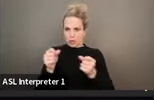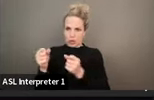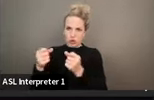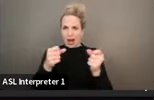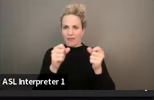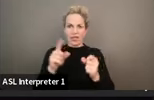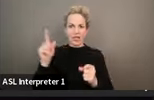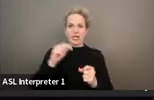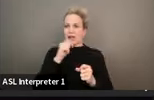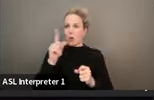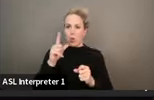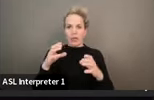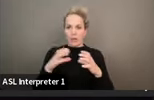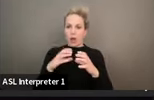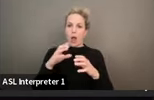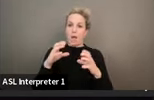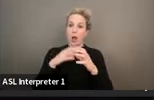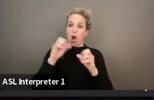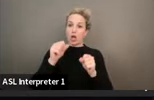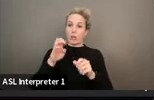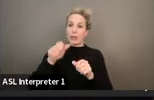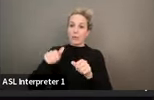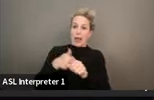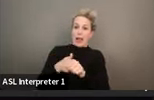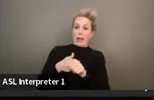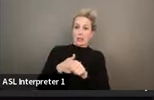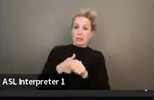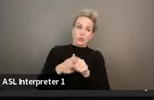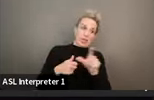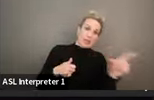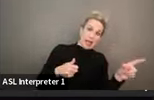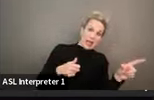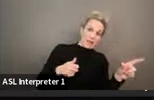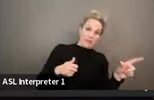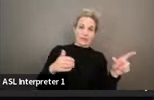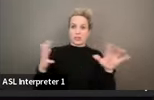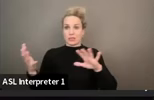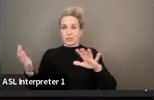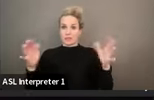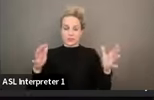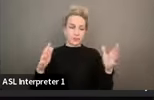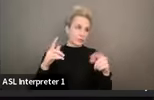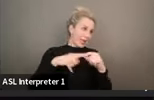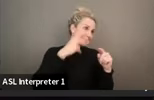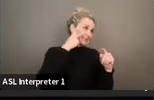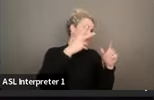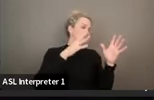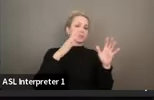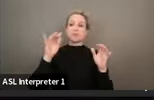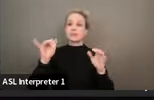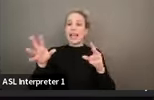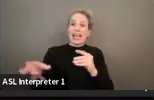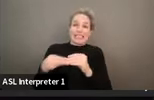necessarily where the ball is, which could be behind you. It could be to the left of you. It could be out of your sight. That additional joystick,